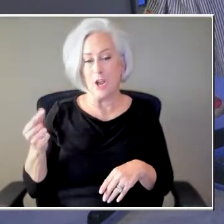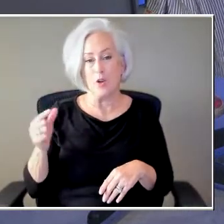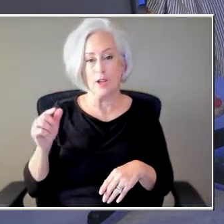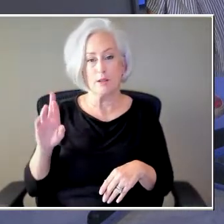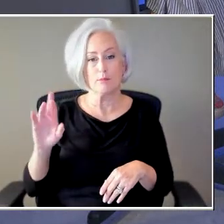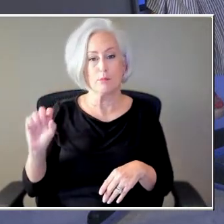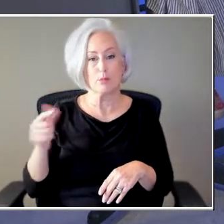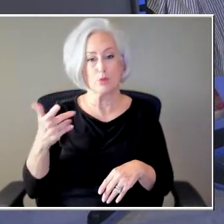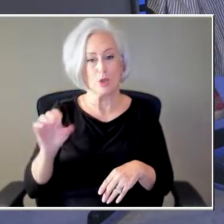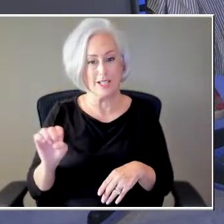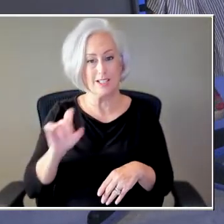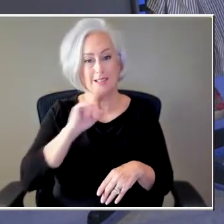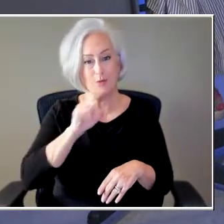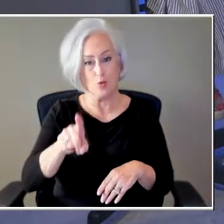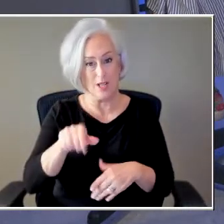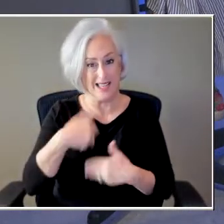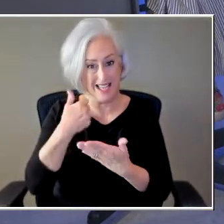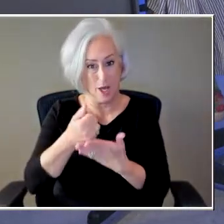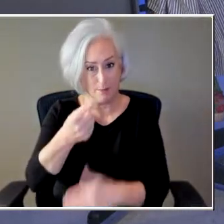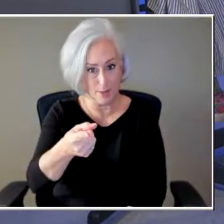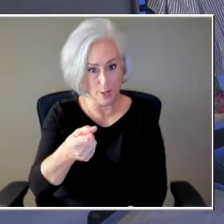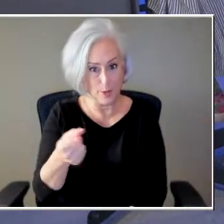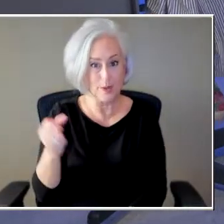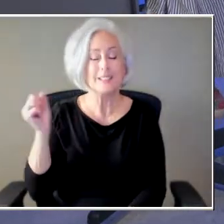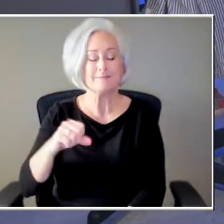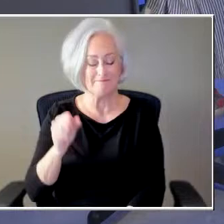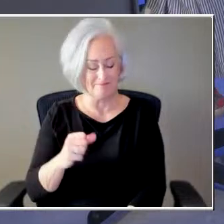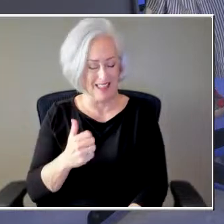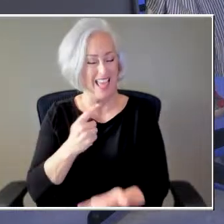has been helpful for you. It Therapeutic. Has. Yes, very